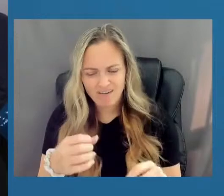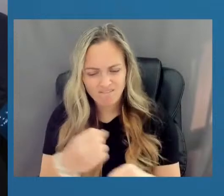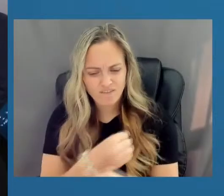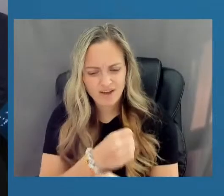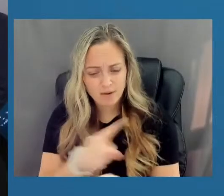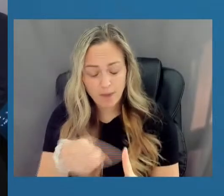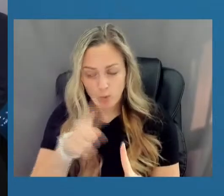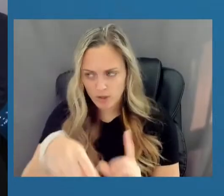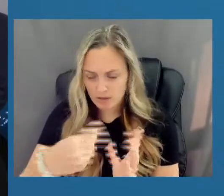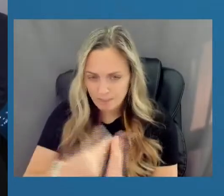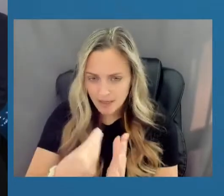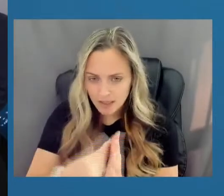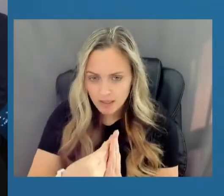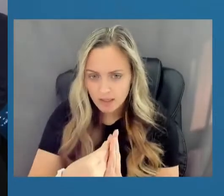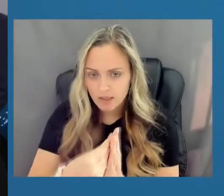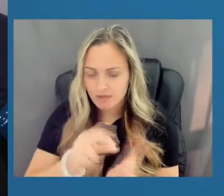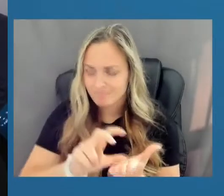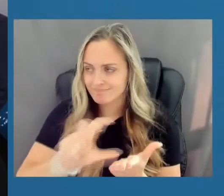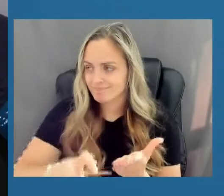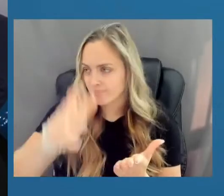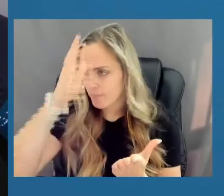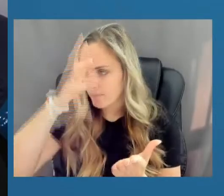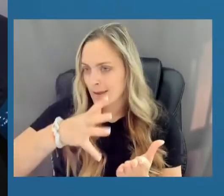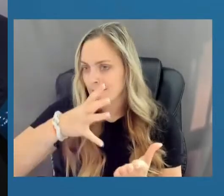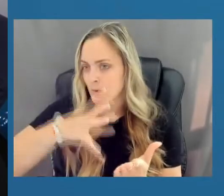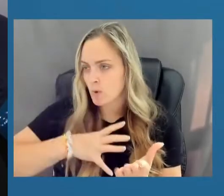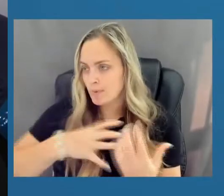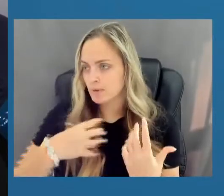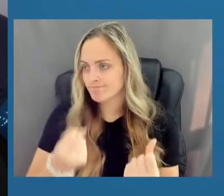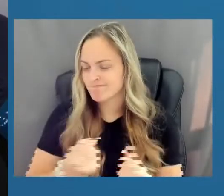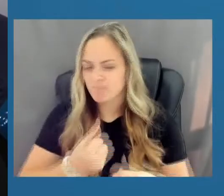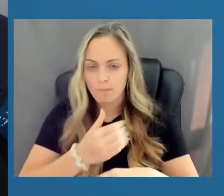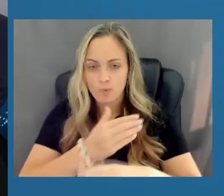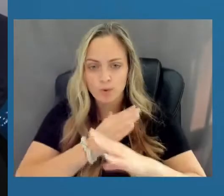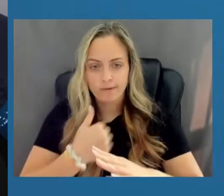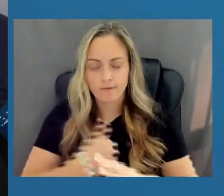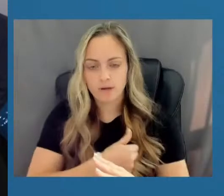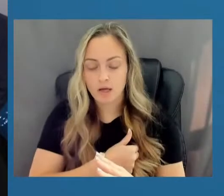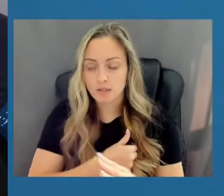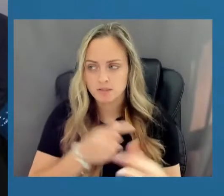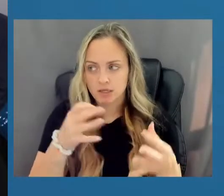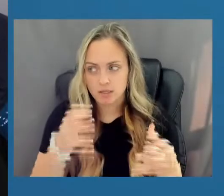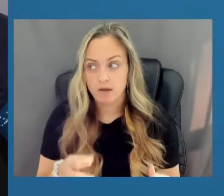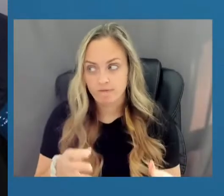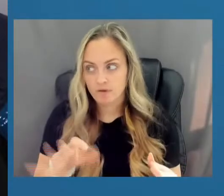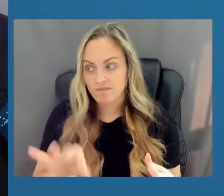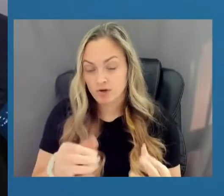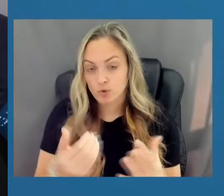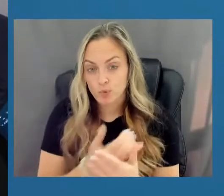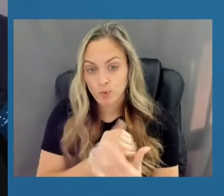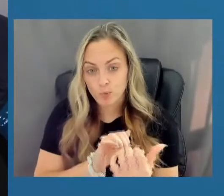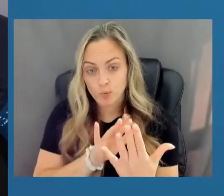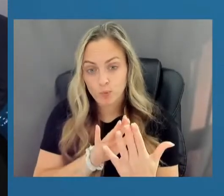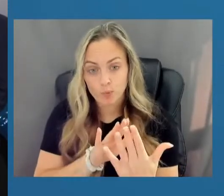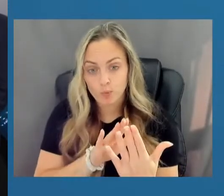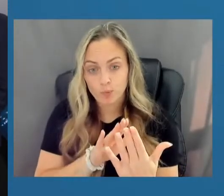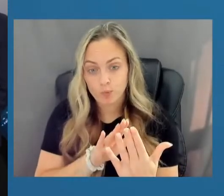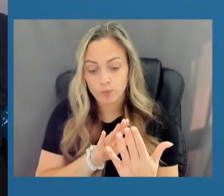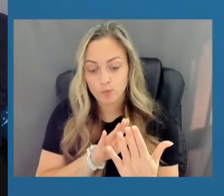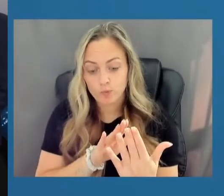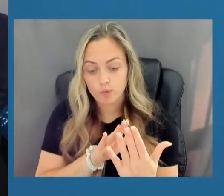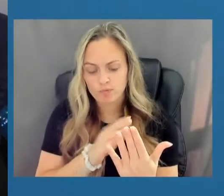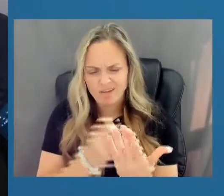funding our brave men and women who are protecting us, and certainly finding new ways to boost